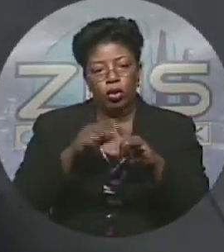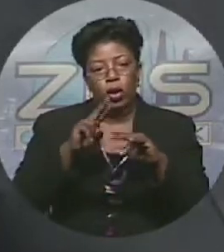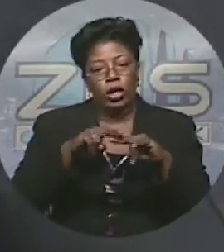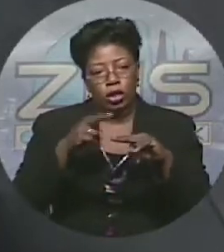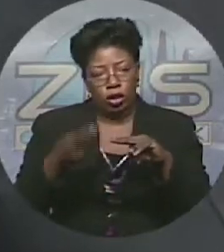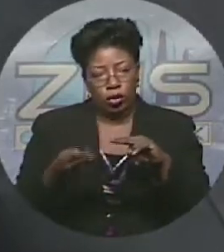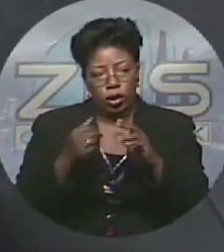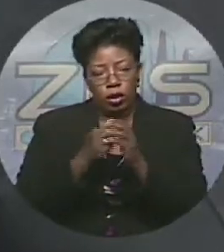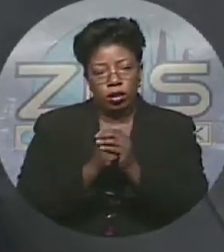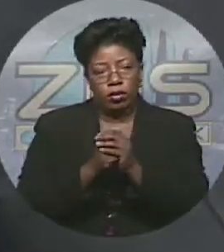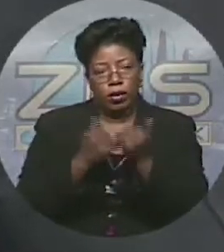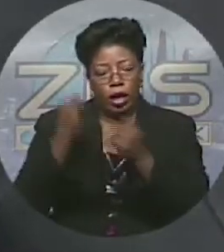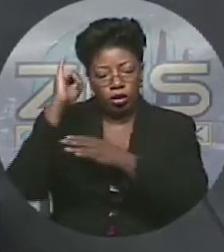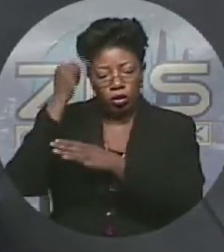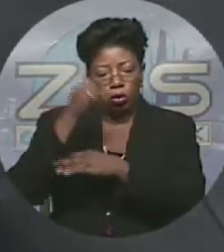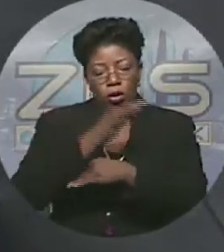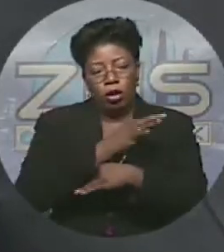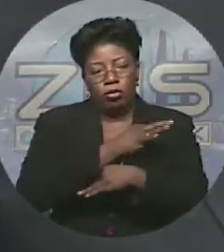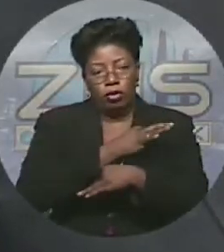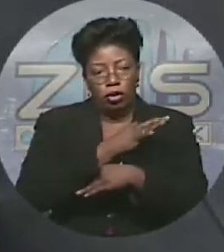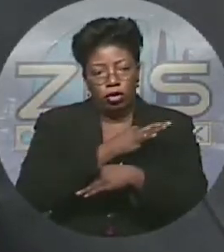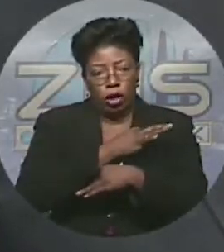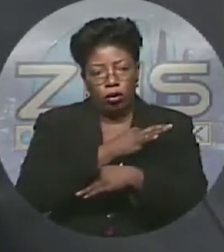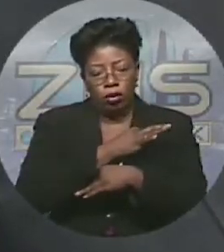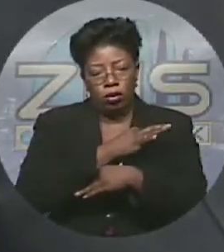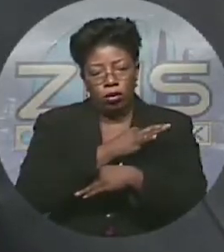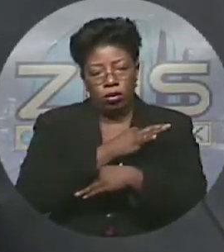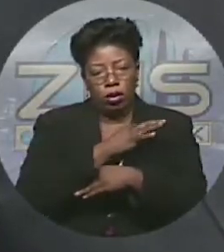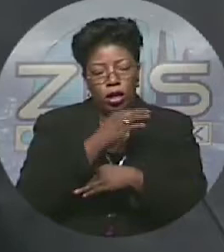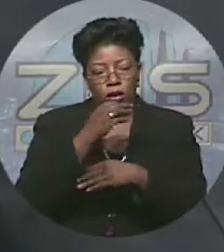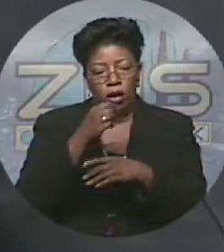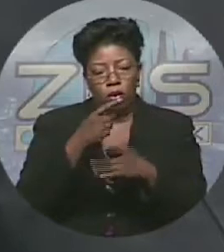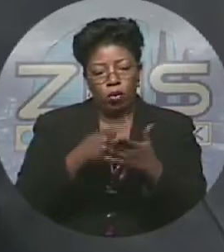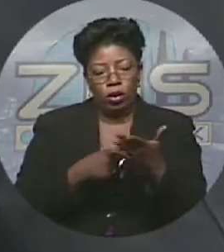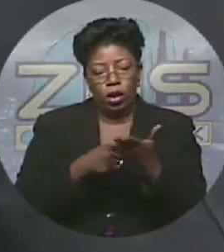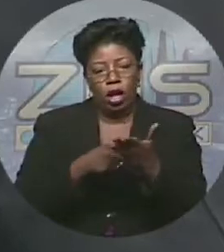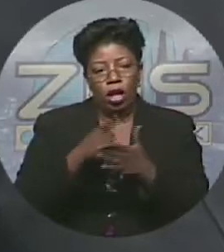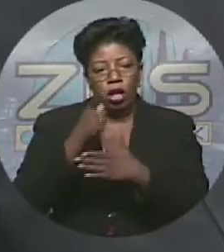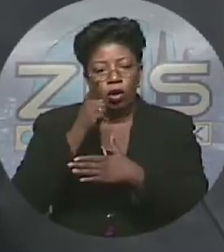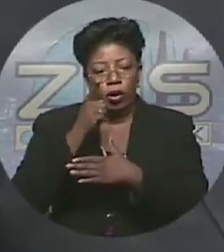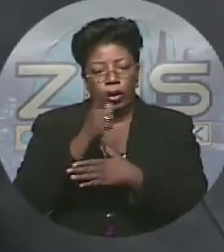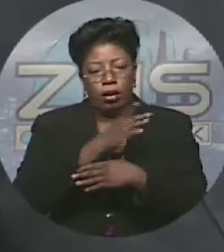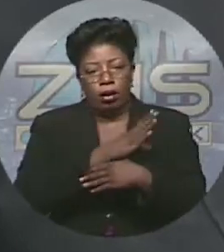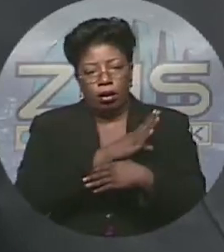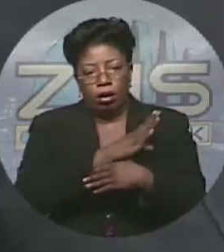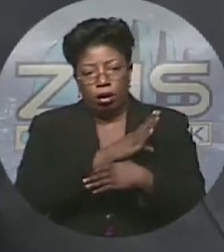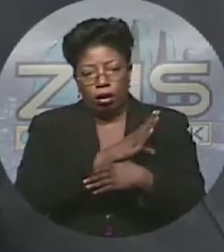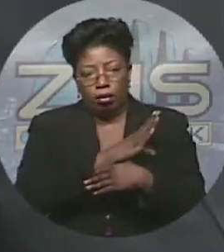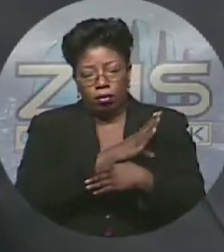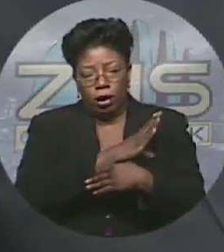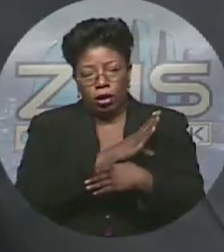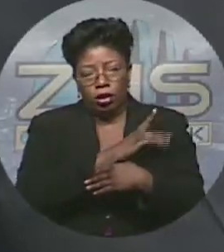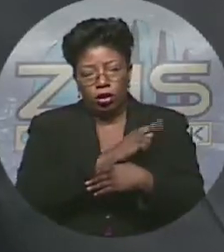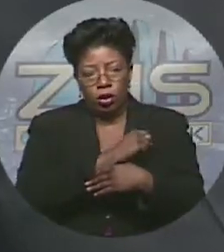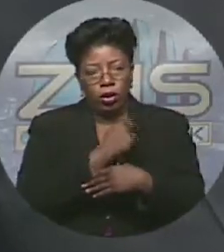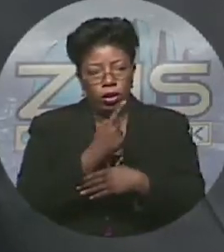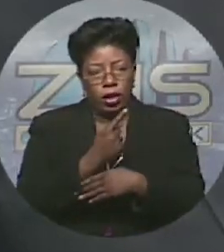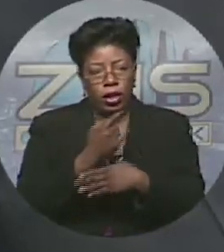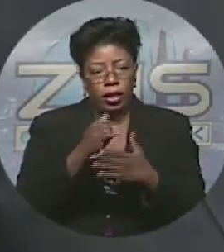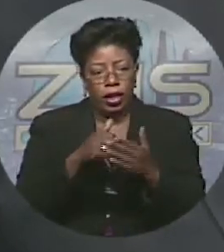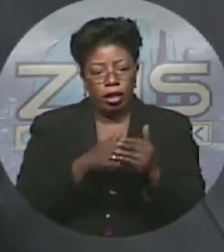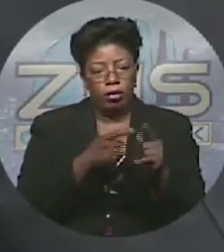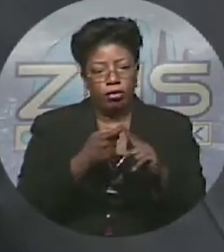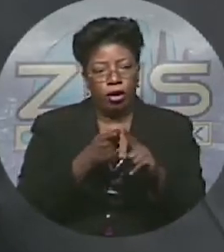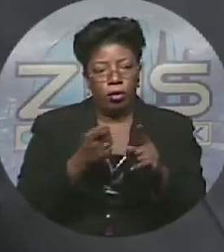Education Minister the Honorable Jerome Fitzgerald refuted claims made by Long Island MP Loretta Butler-Turner, appearing in several media outlets, that a directive